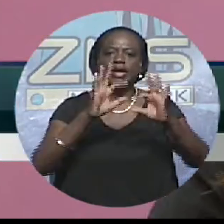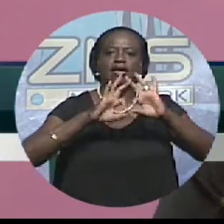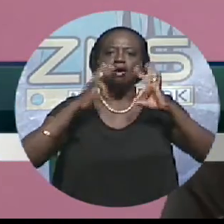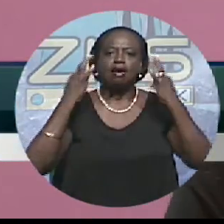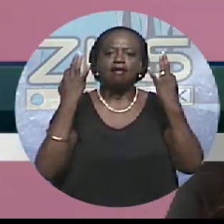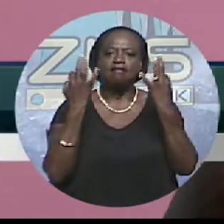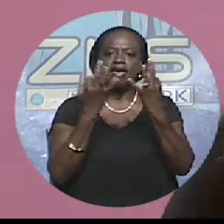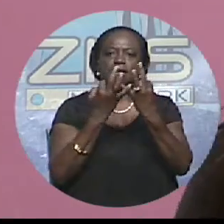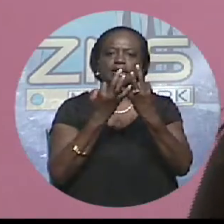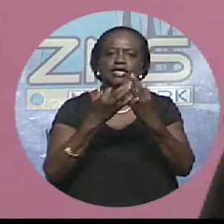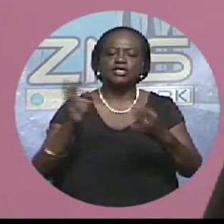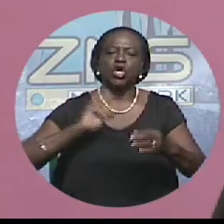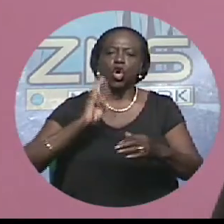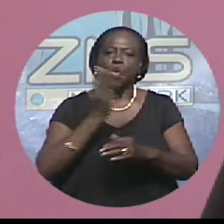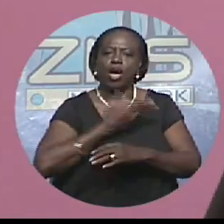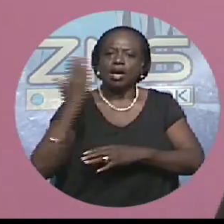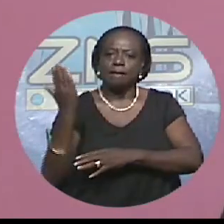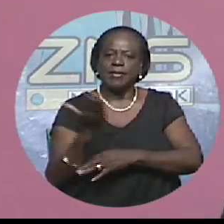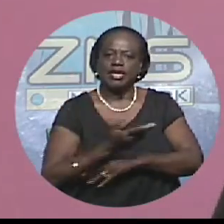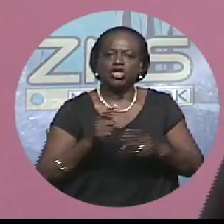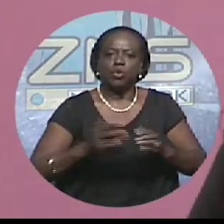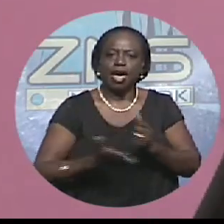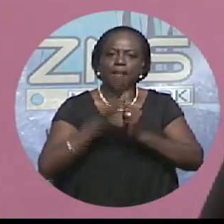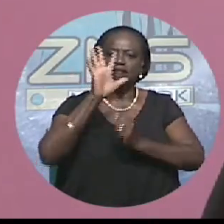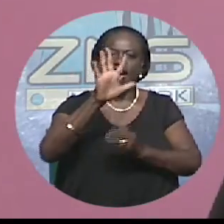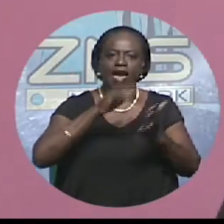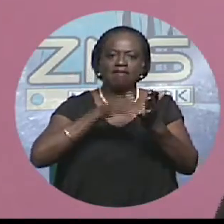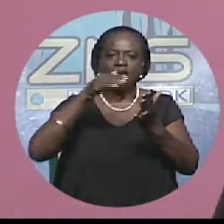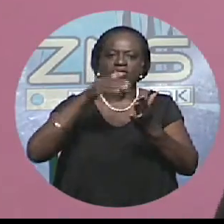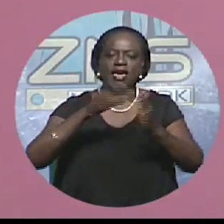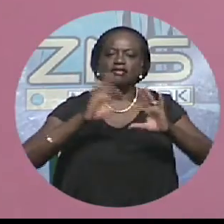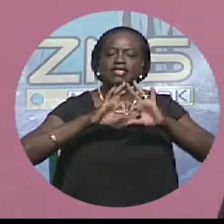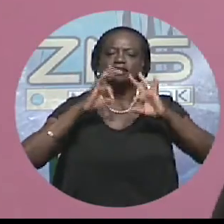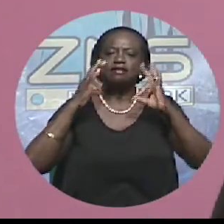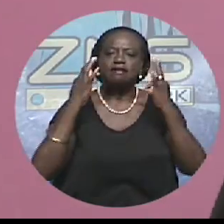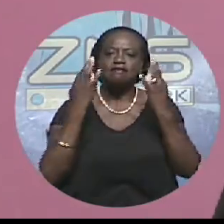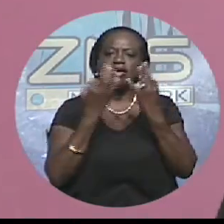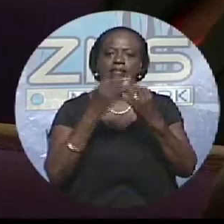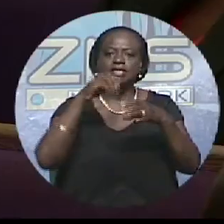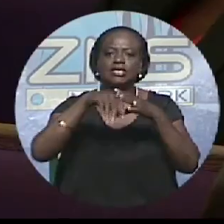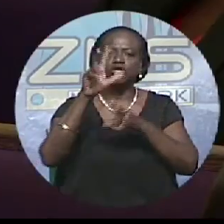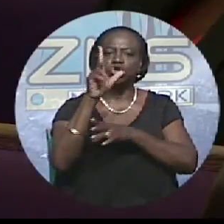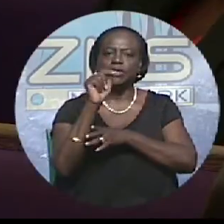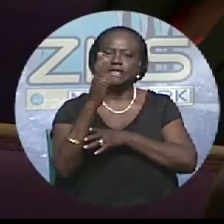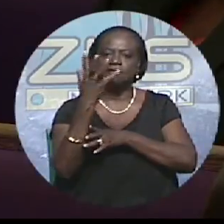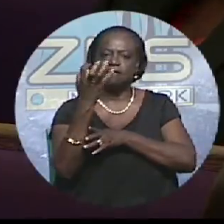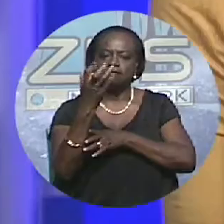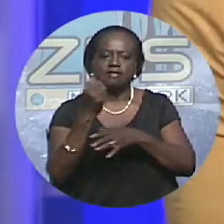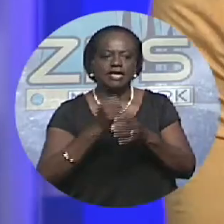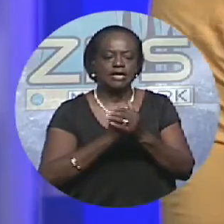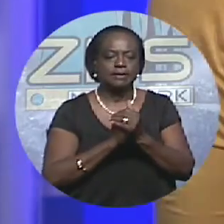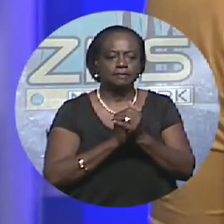made a commitment to help 5,000 families become debt-free in 2015.